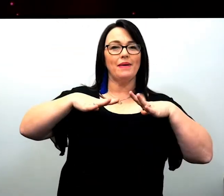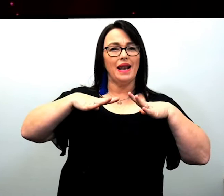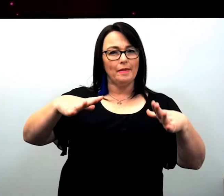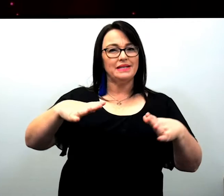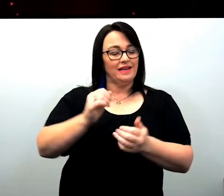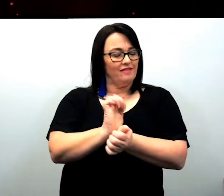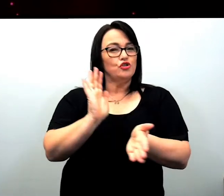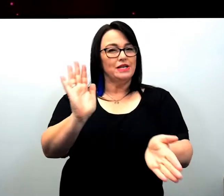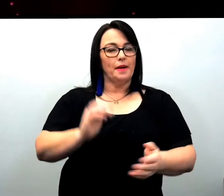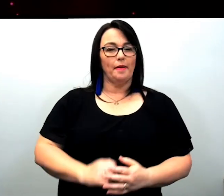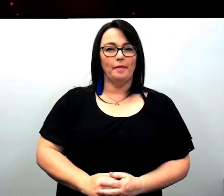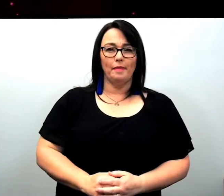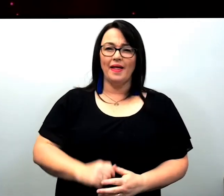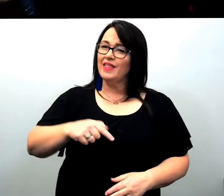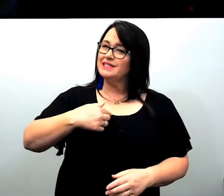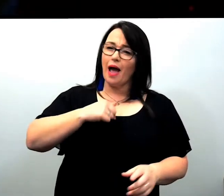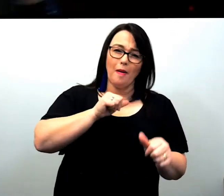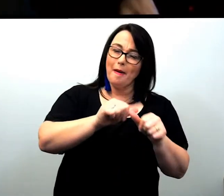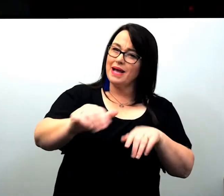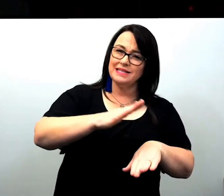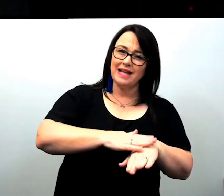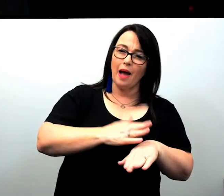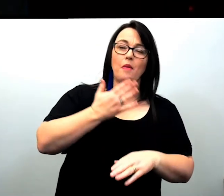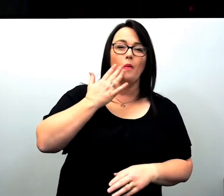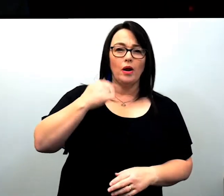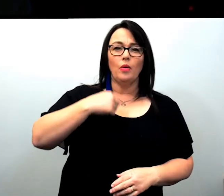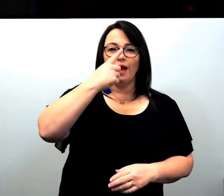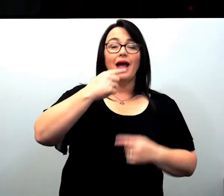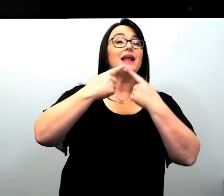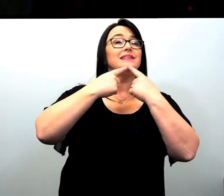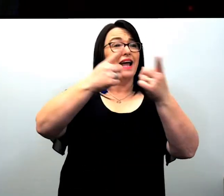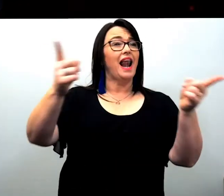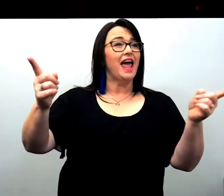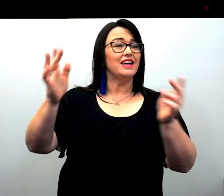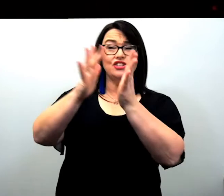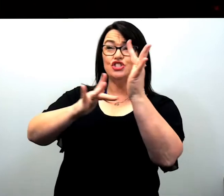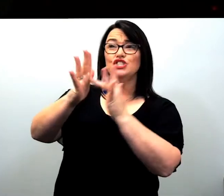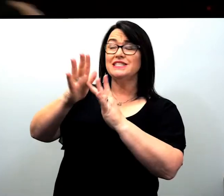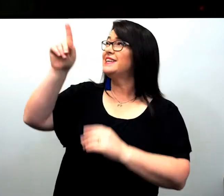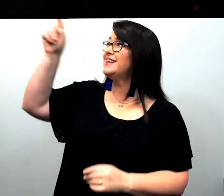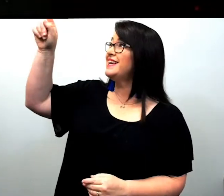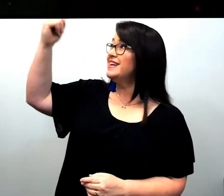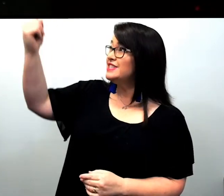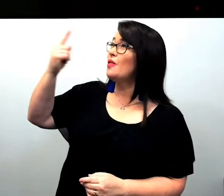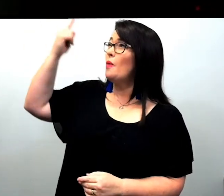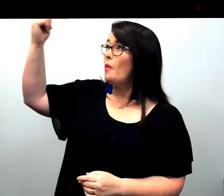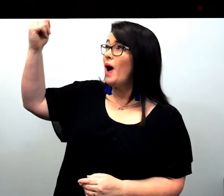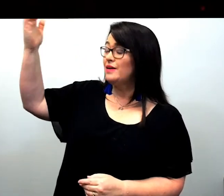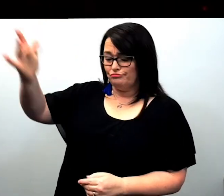church, when we declare that Jesus is the liberator of all people. He is the one who sets us